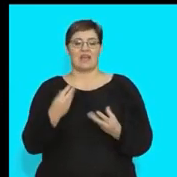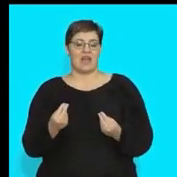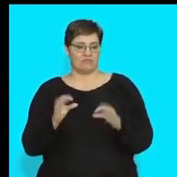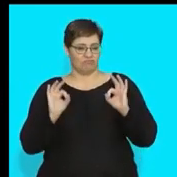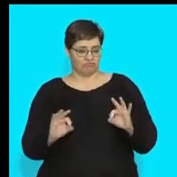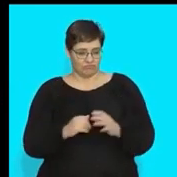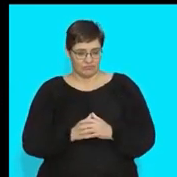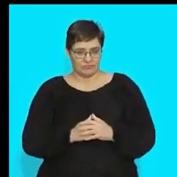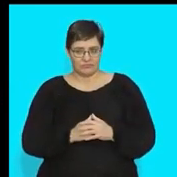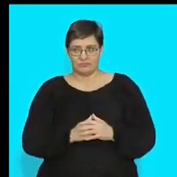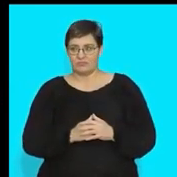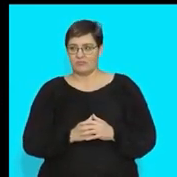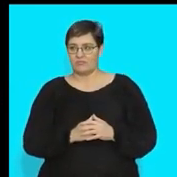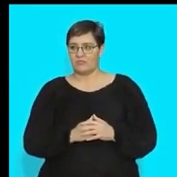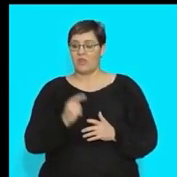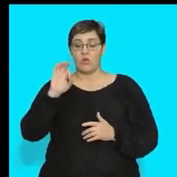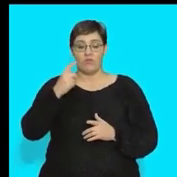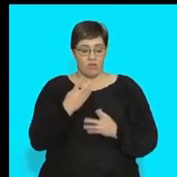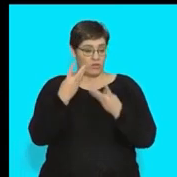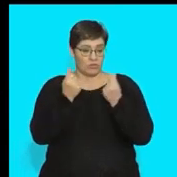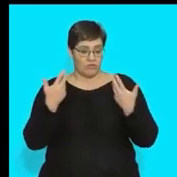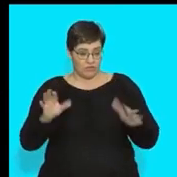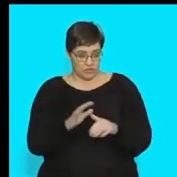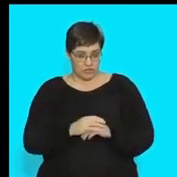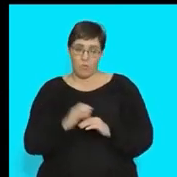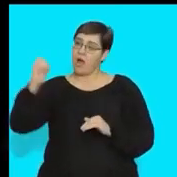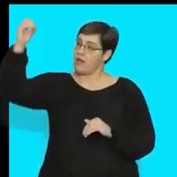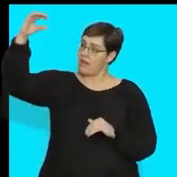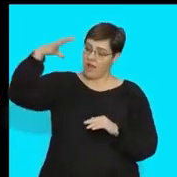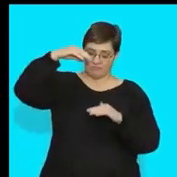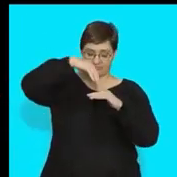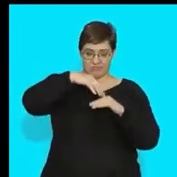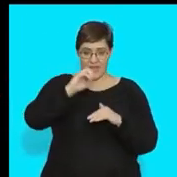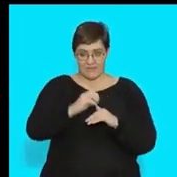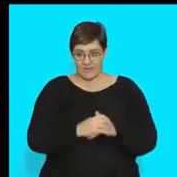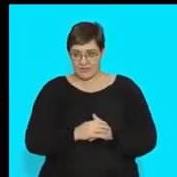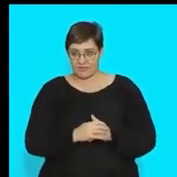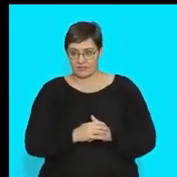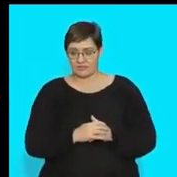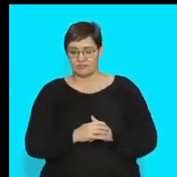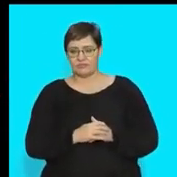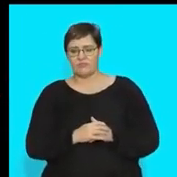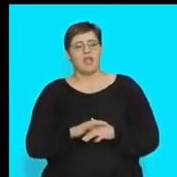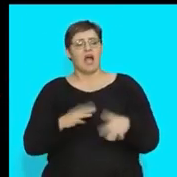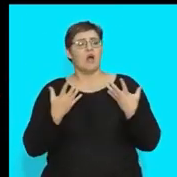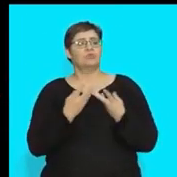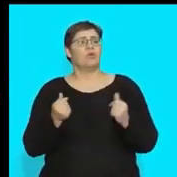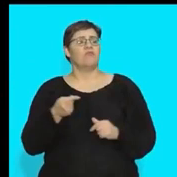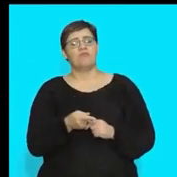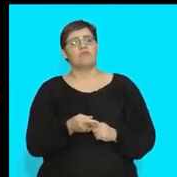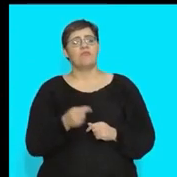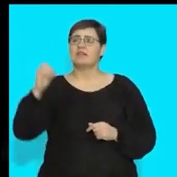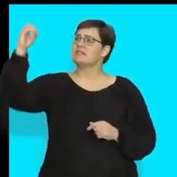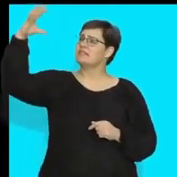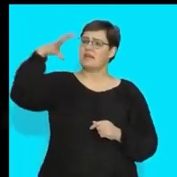sorted. I've got my chlorophyll sorted because there's lots of chlorophyll in here. How do I sort out my